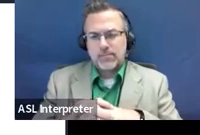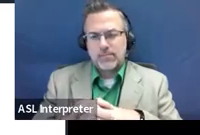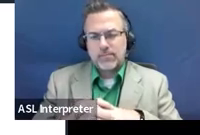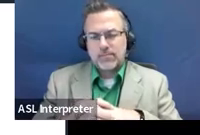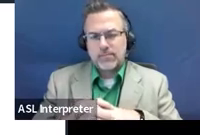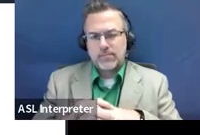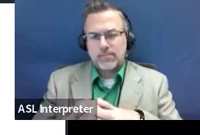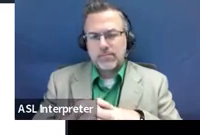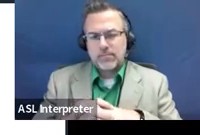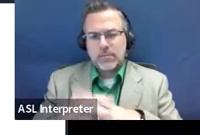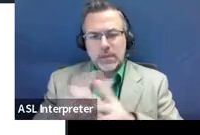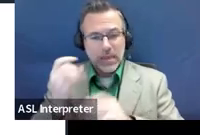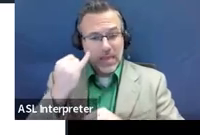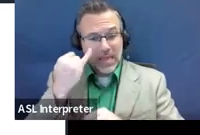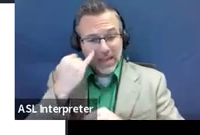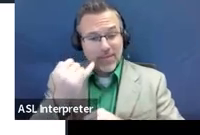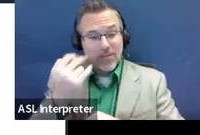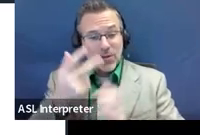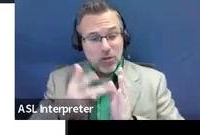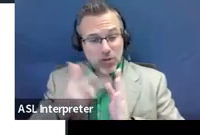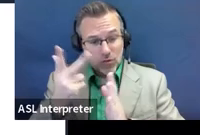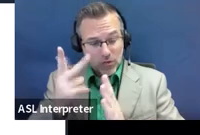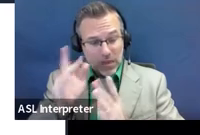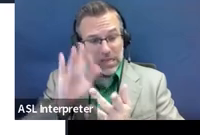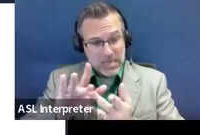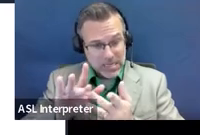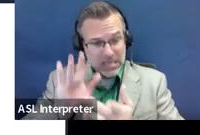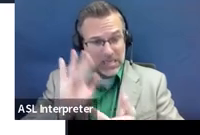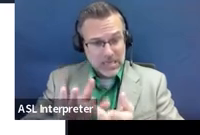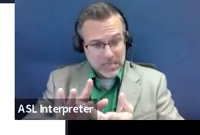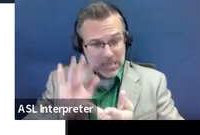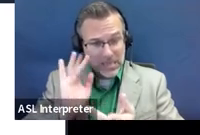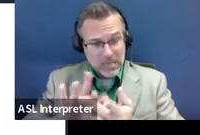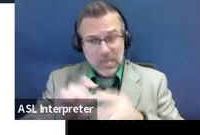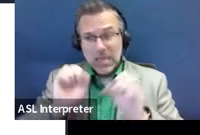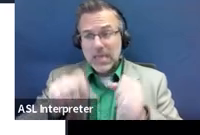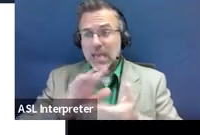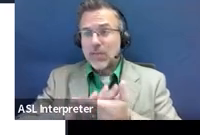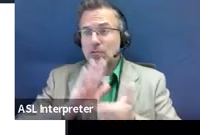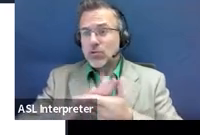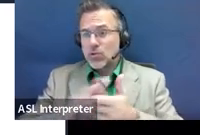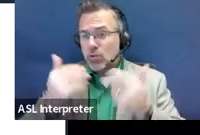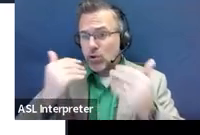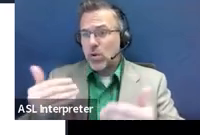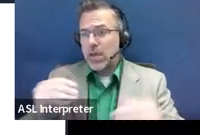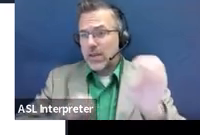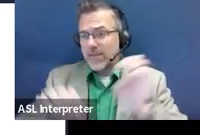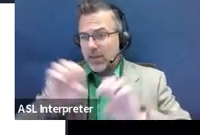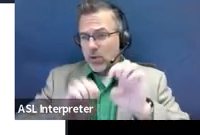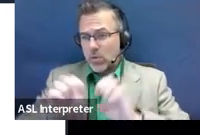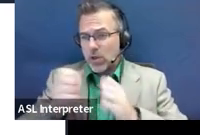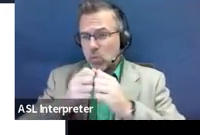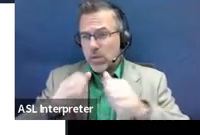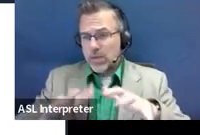If we have three attempts and can't get a hold of the parent, can the school evaluate without permission?